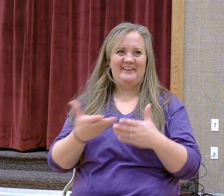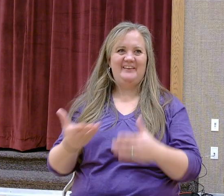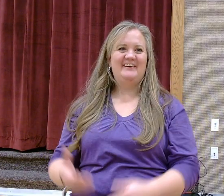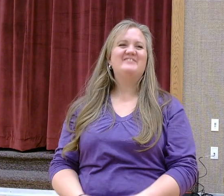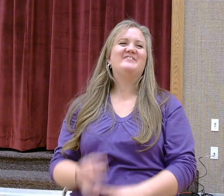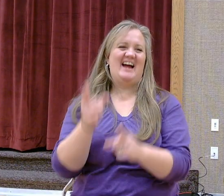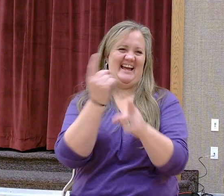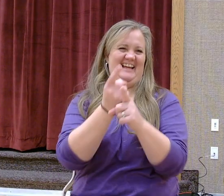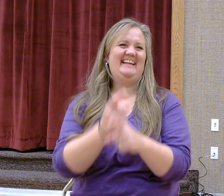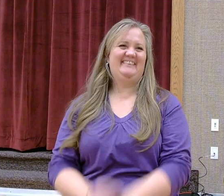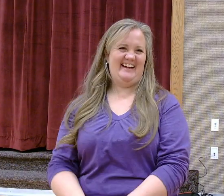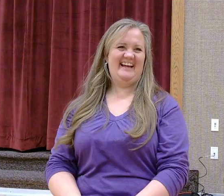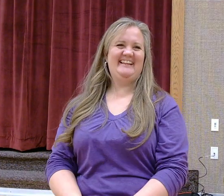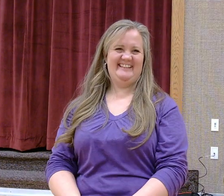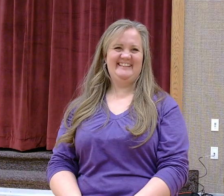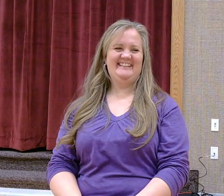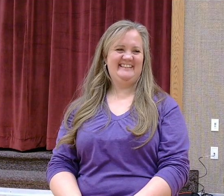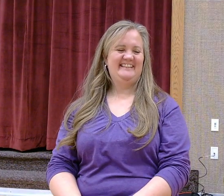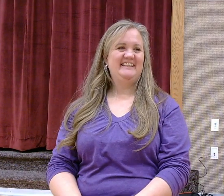teacher,